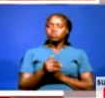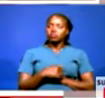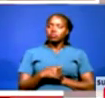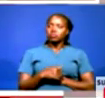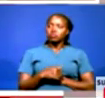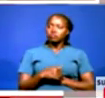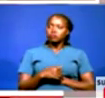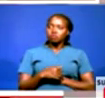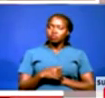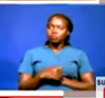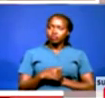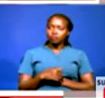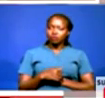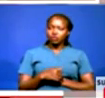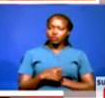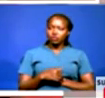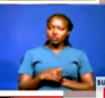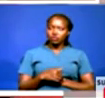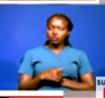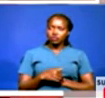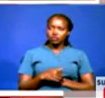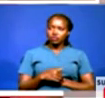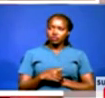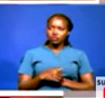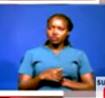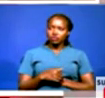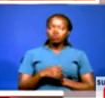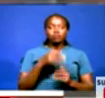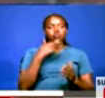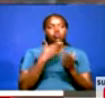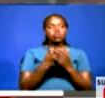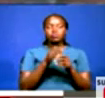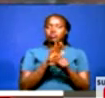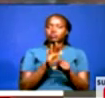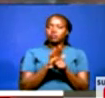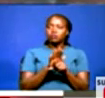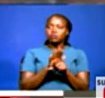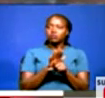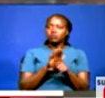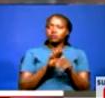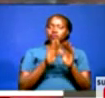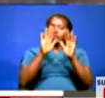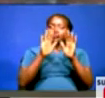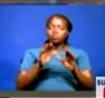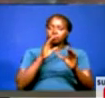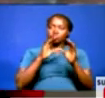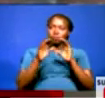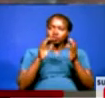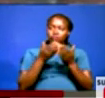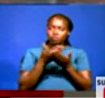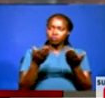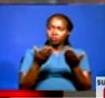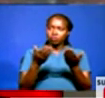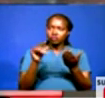bring a smile, Betty. Hello, Tom. Thank you for handing it over to me. Of course, a very important conversation there about